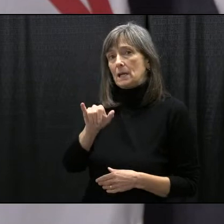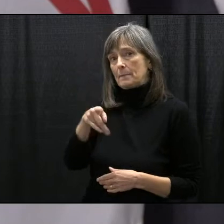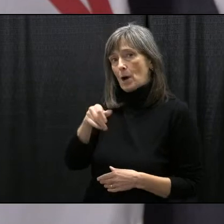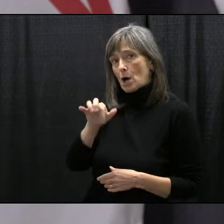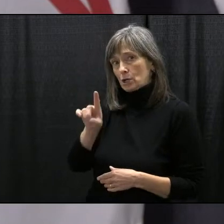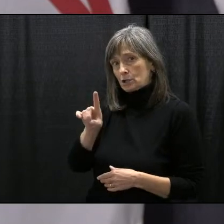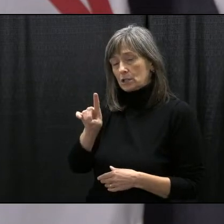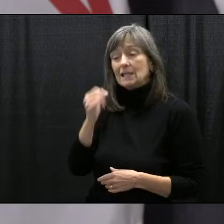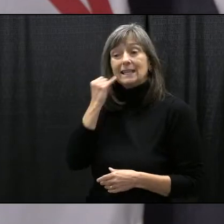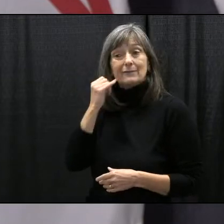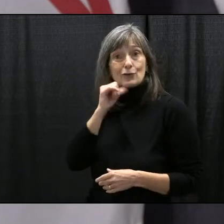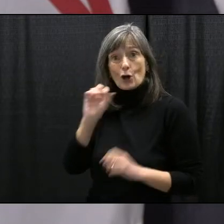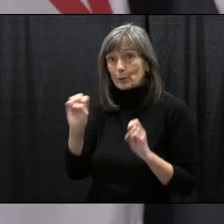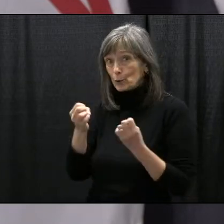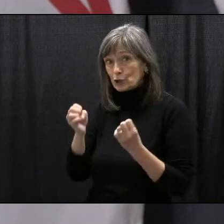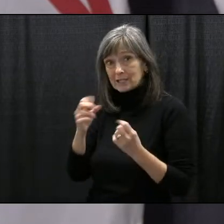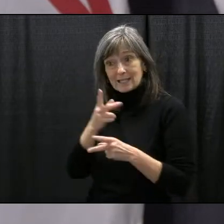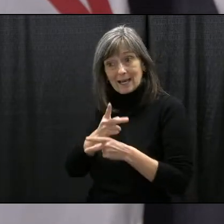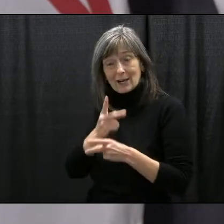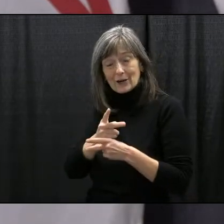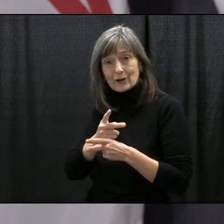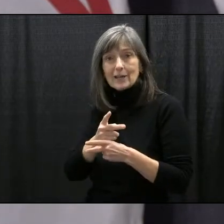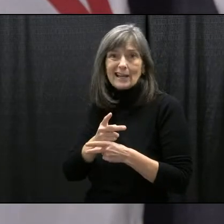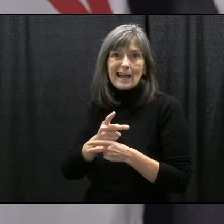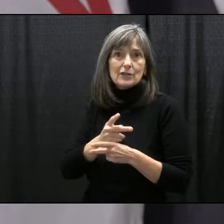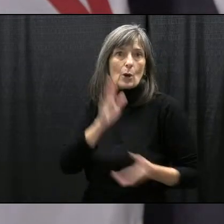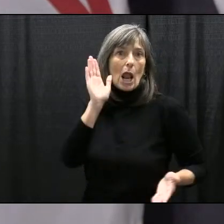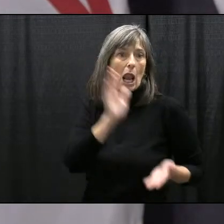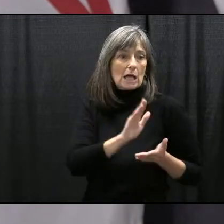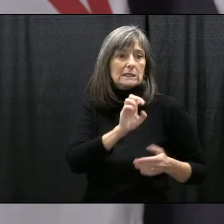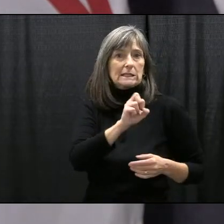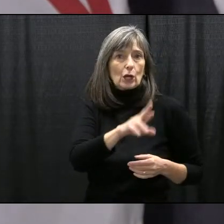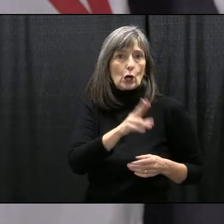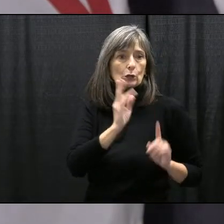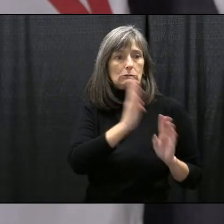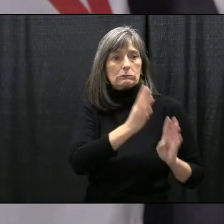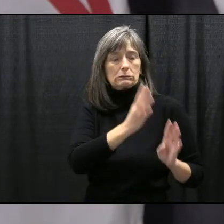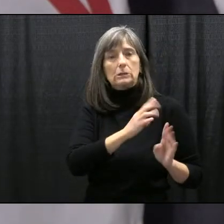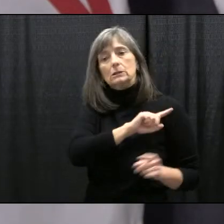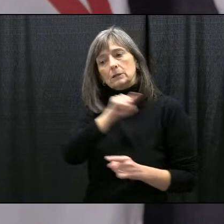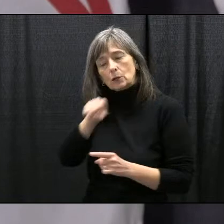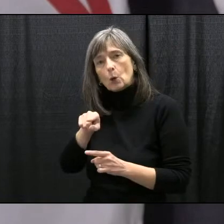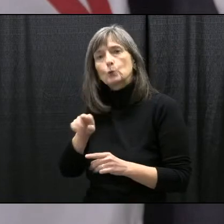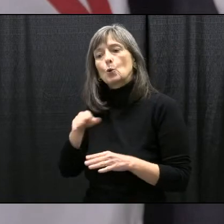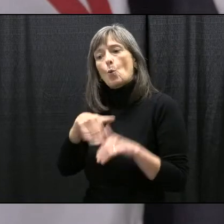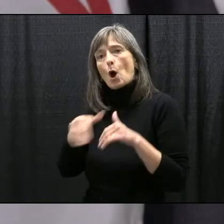to non-emergency care and to alleviate some pressure on emergency rooms.